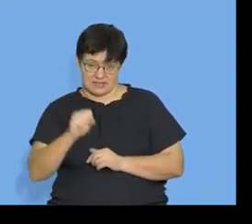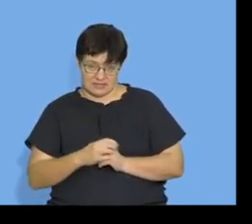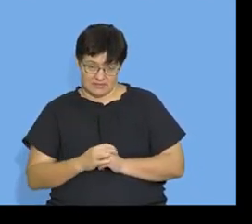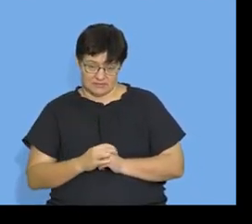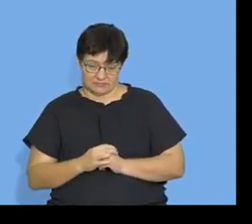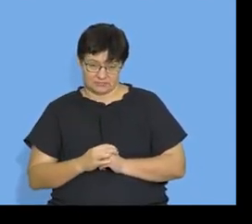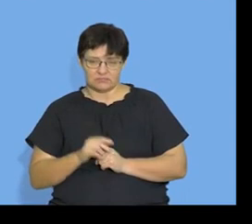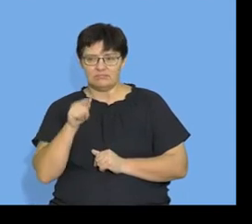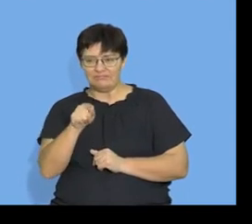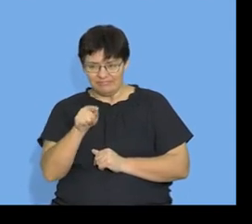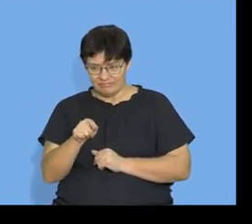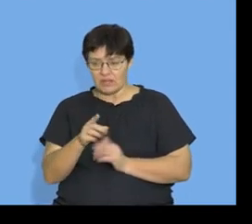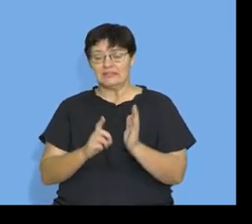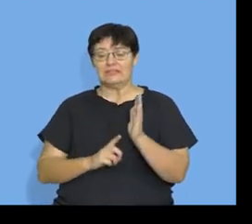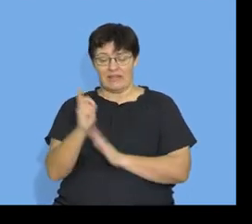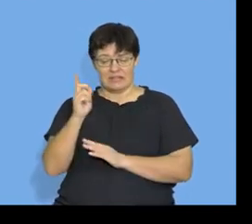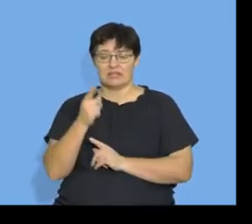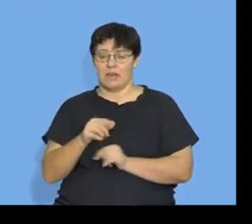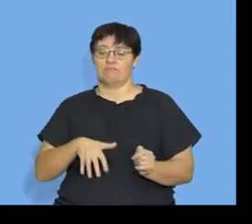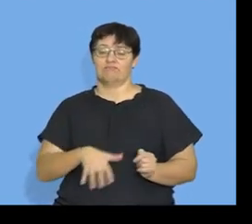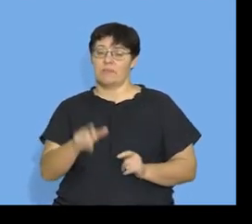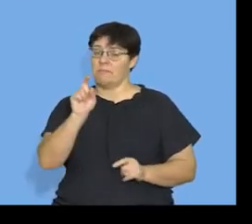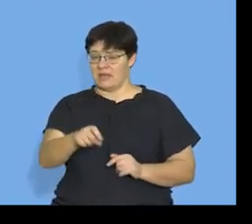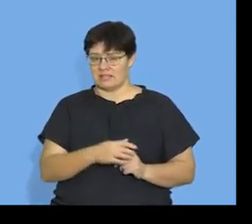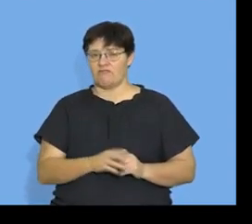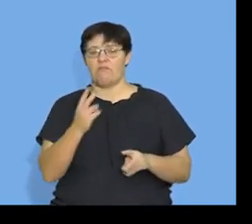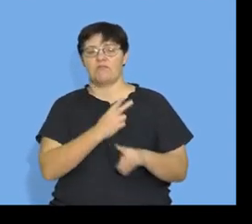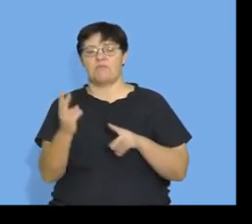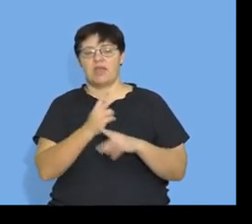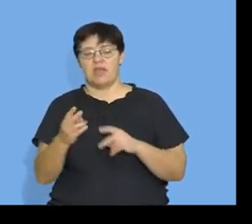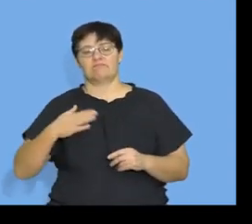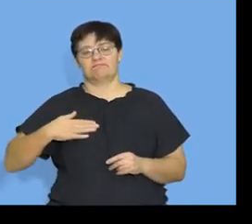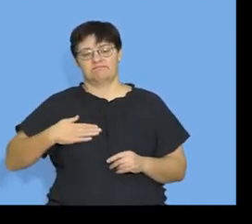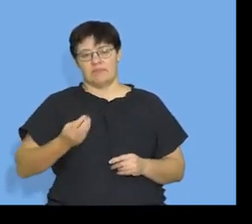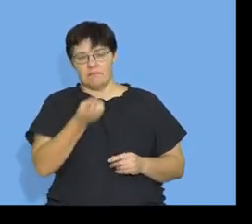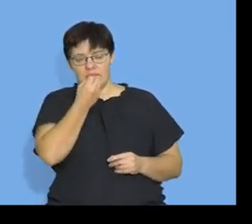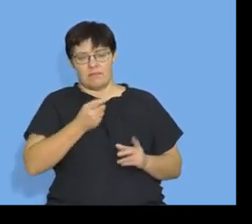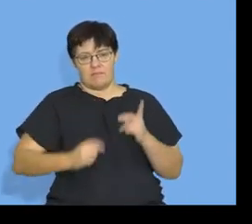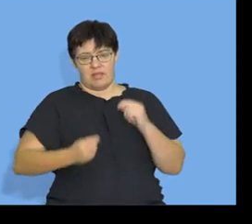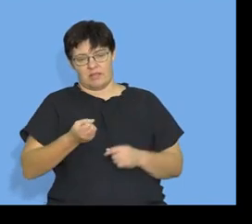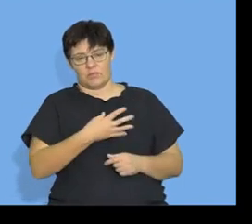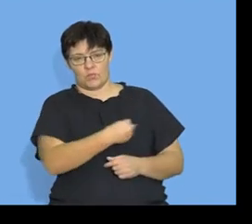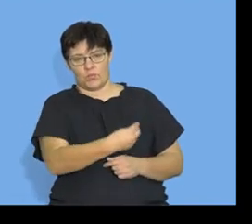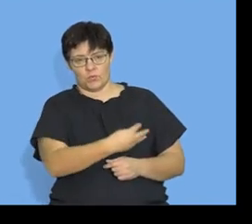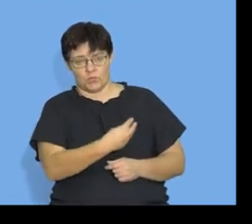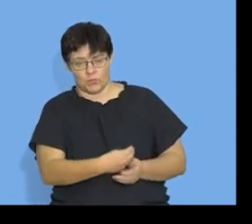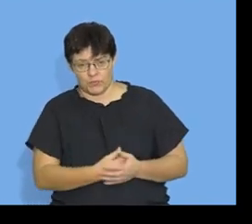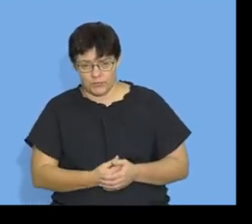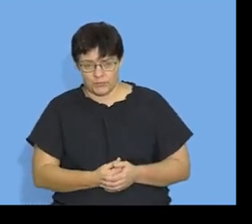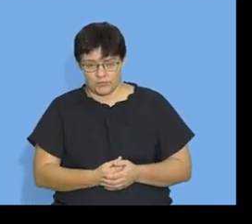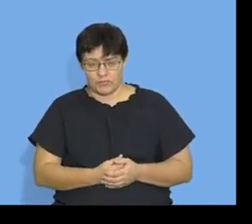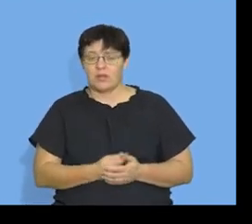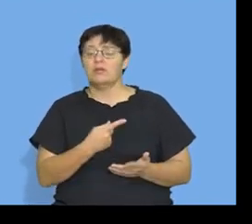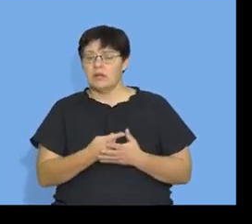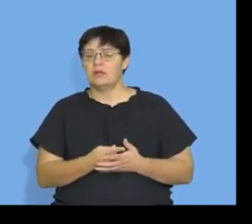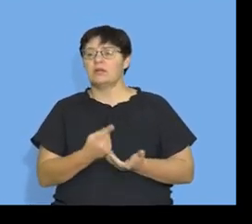glands. And you'll find that it's important that the mammary glands develop during pregnancy in preparation for breastfeeding.